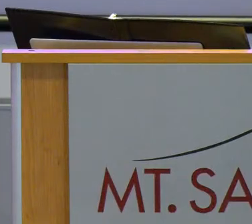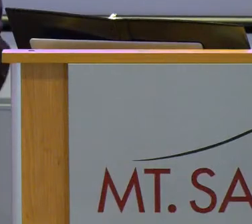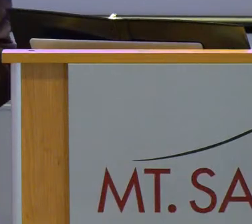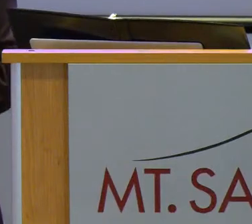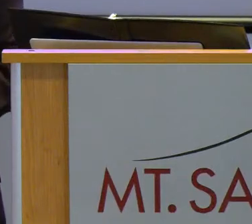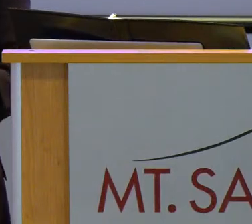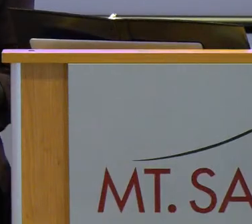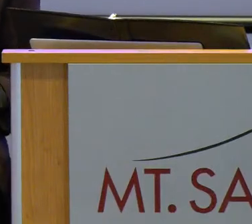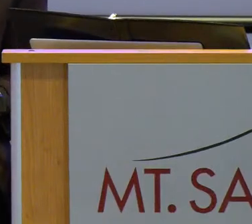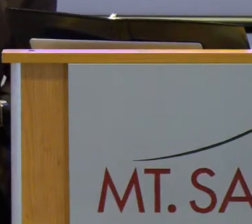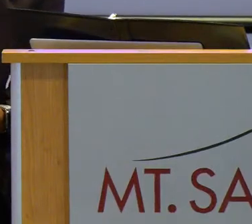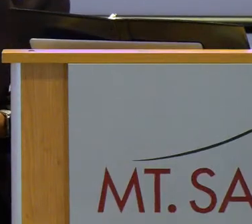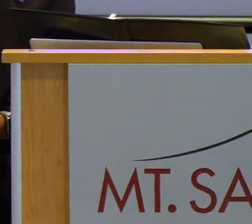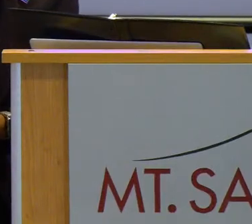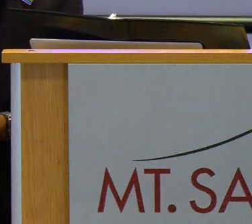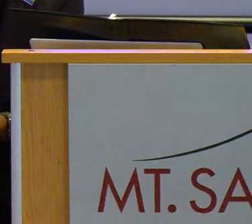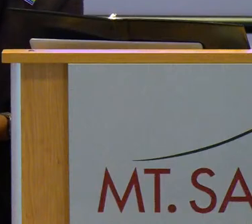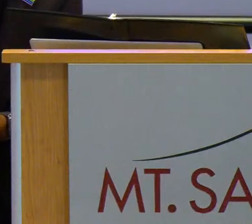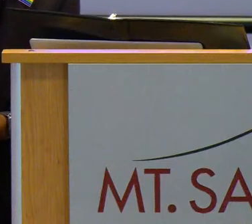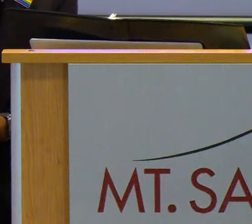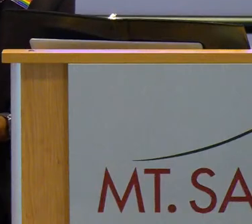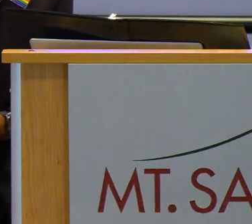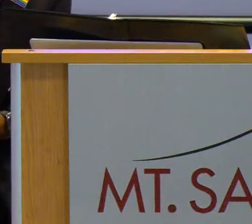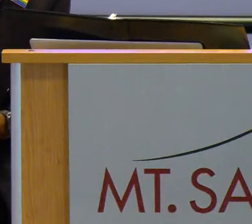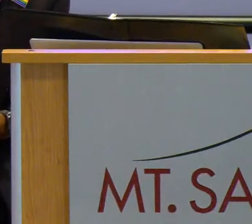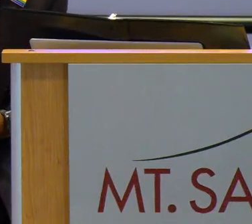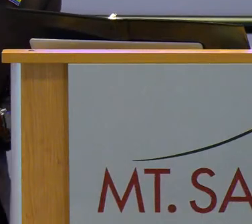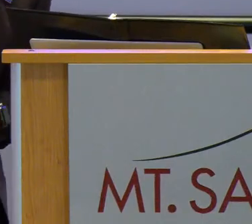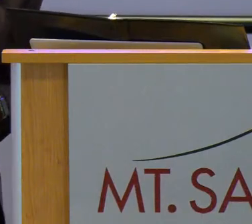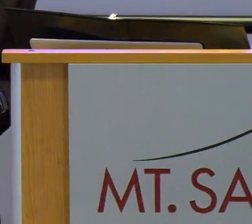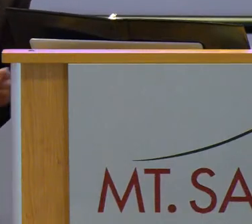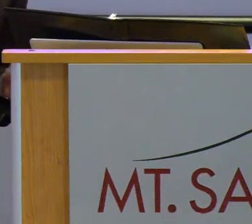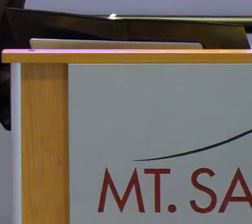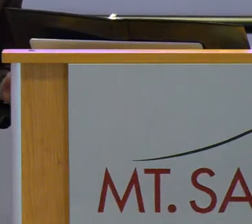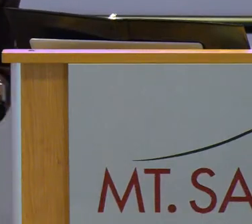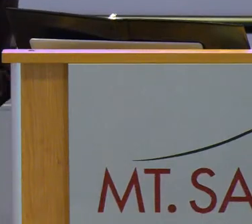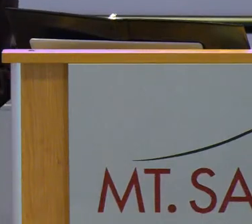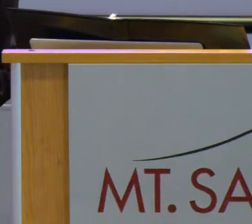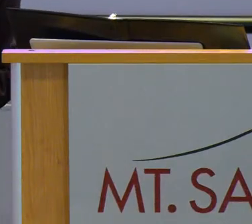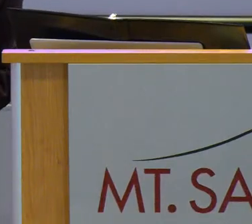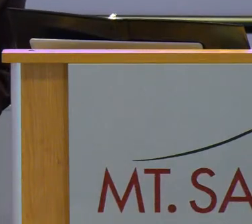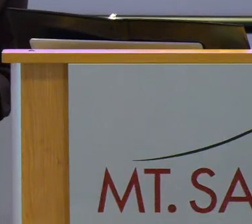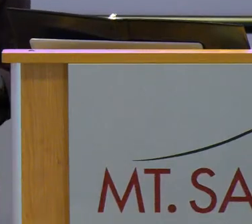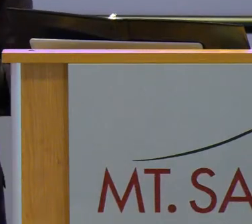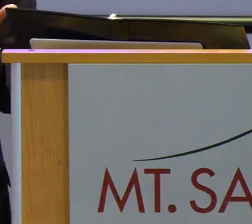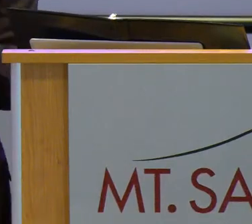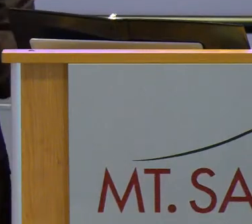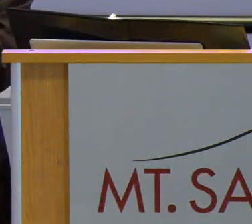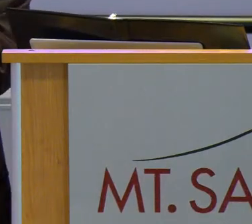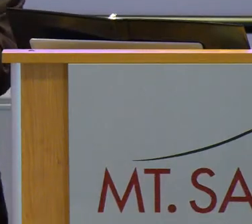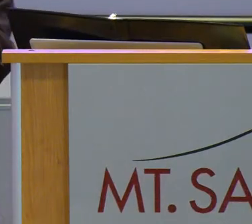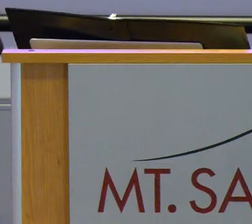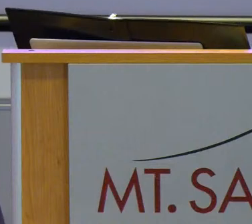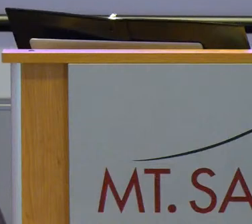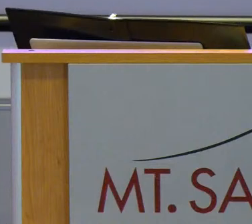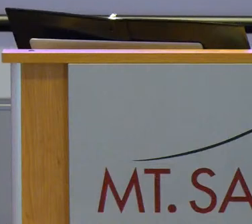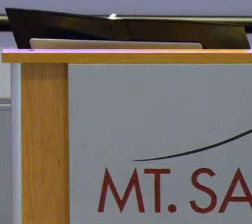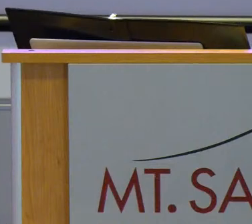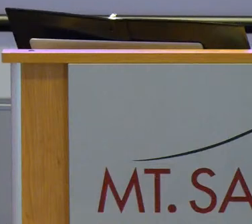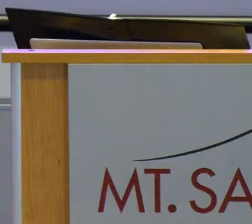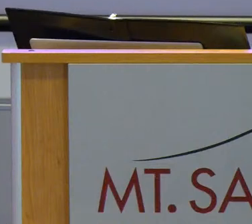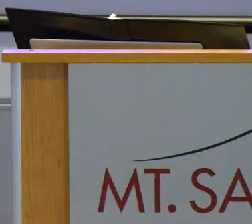I'm committed to using my legacy and leadership skills to continue positively impacting other people's lives.